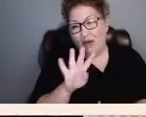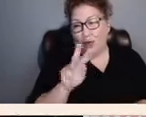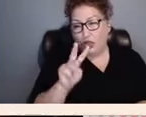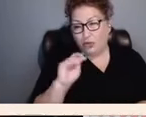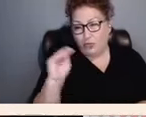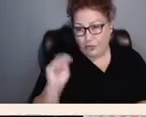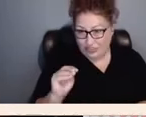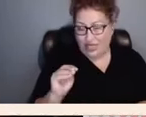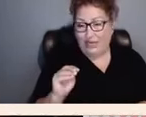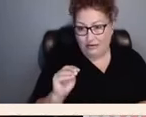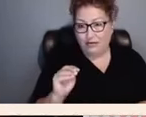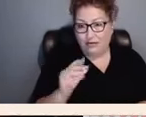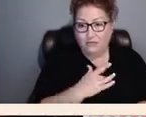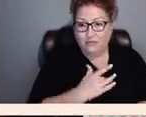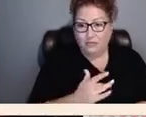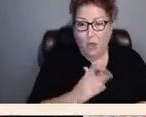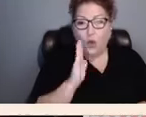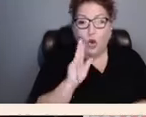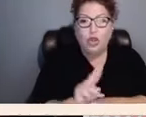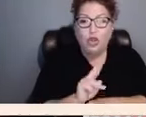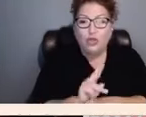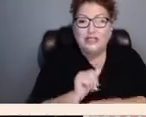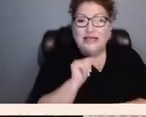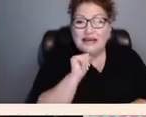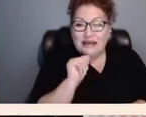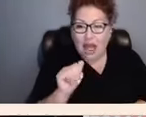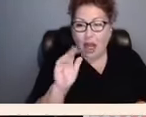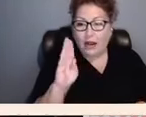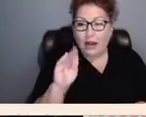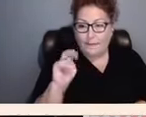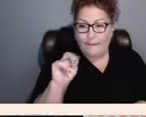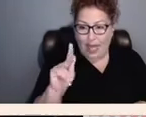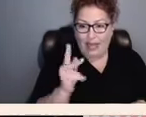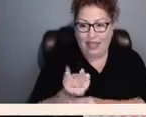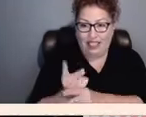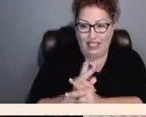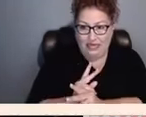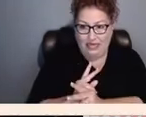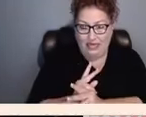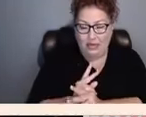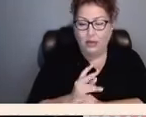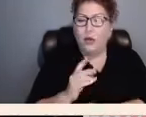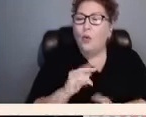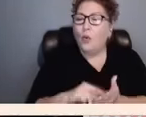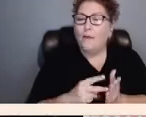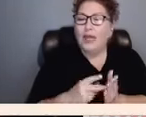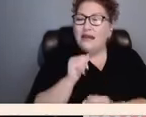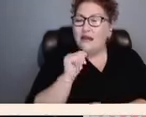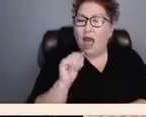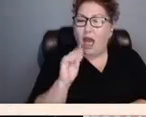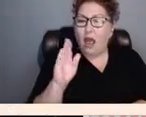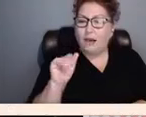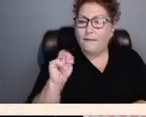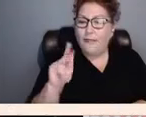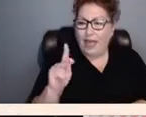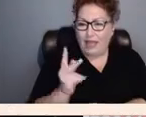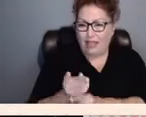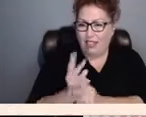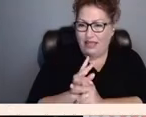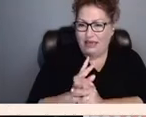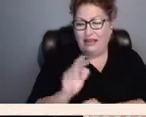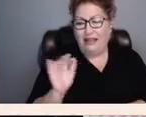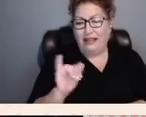use non-bank lending. So what I mean by non-bank lending is